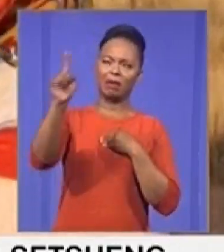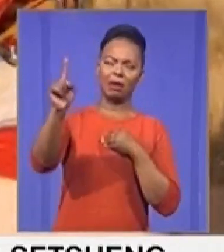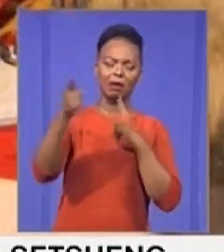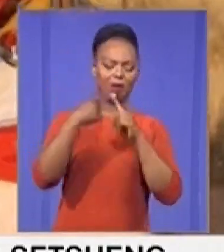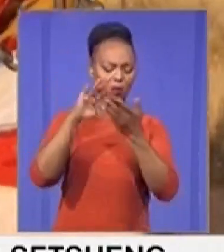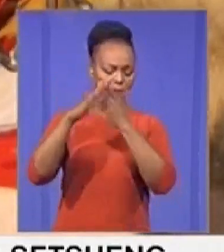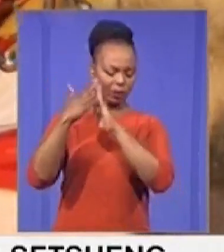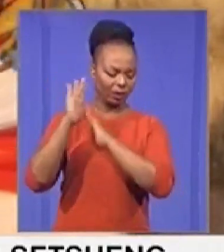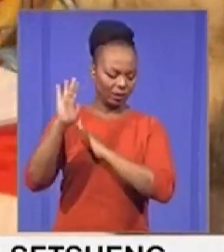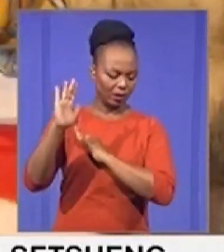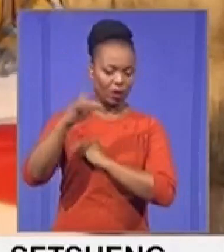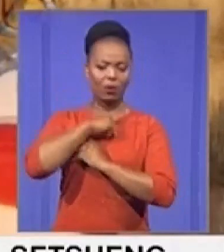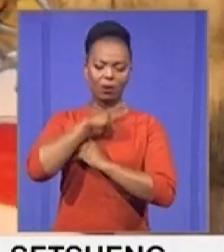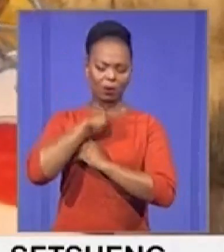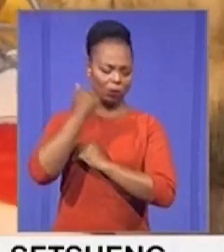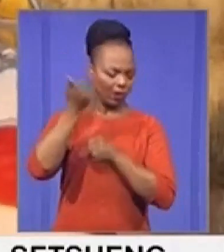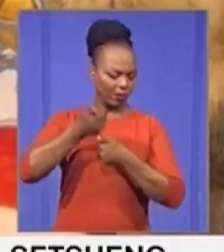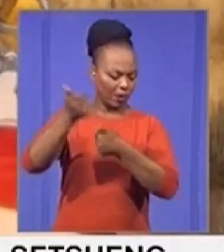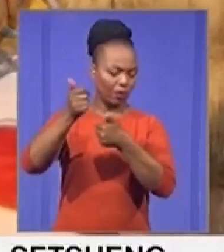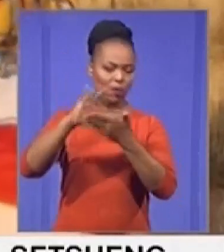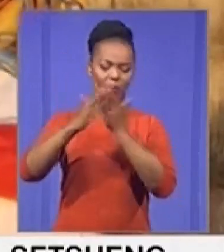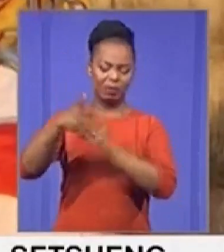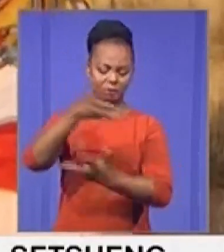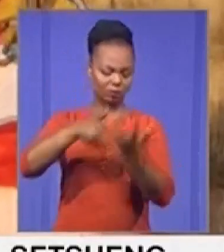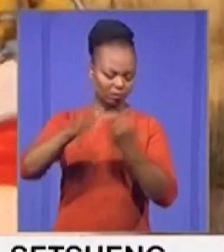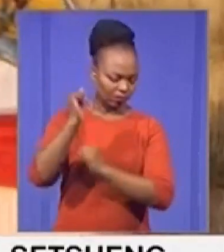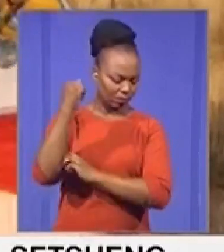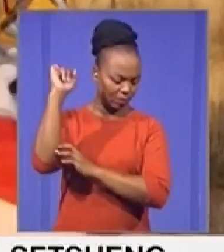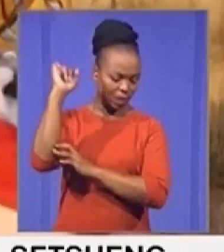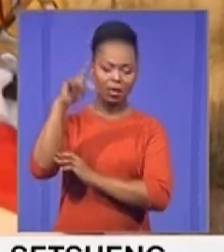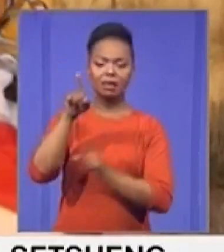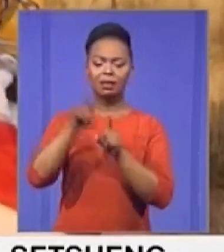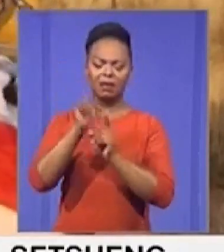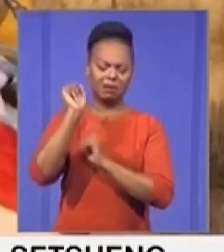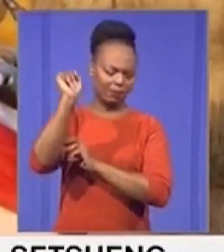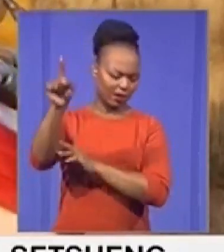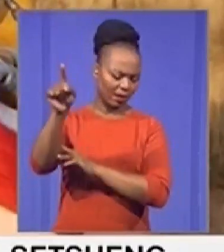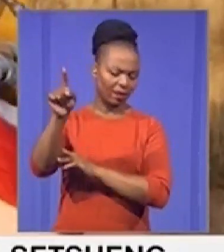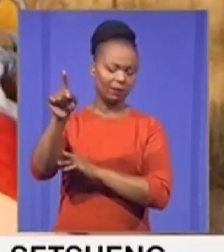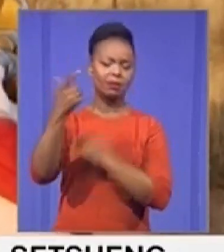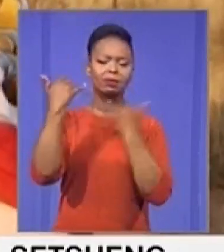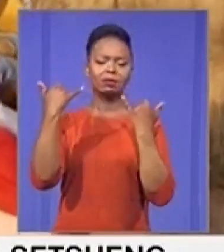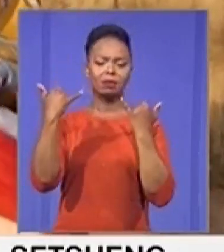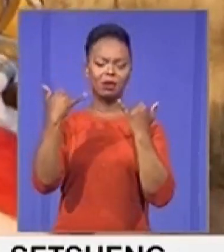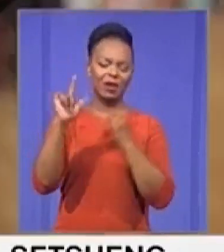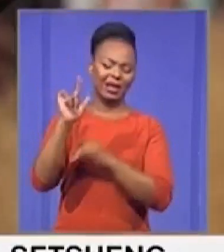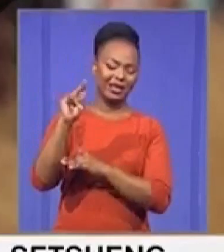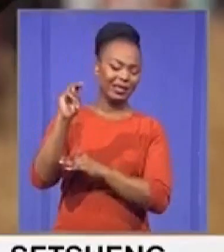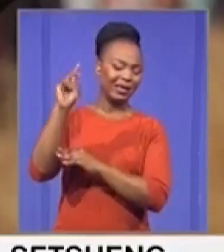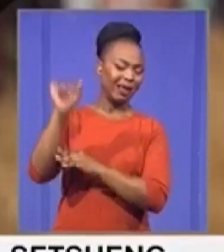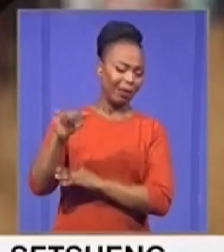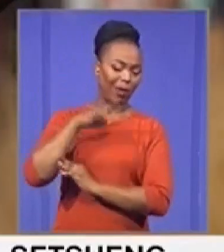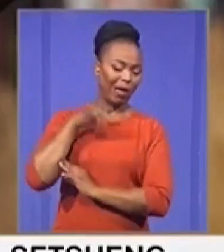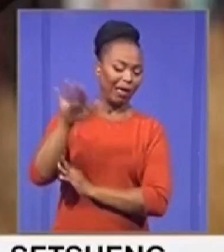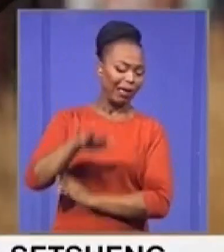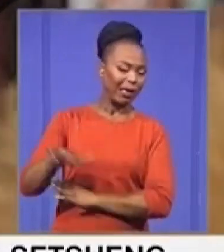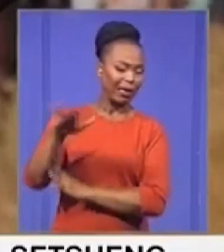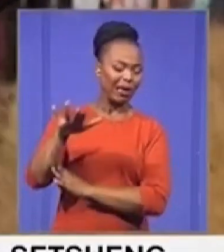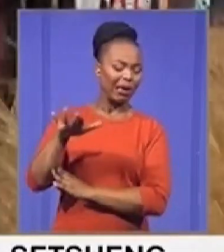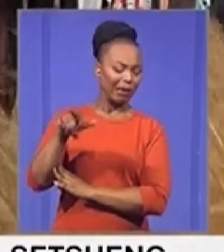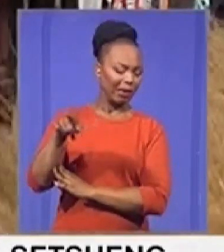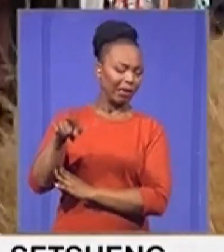community because I didn't want to go back to the community. I'm far away from Mandela because Mandela is living